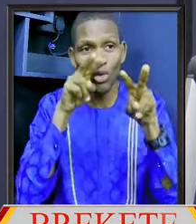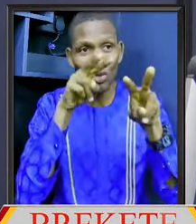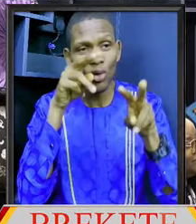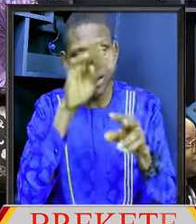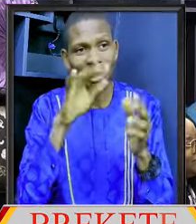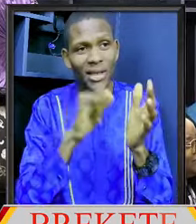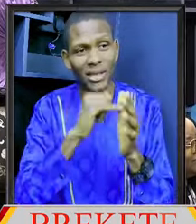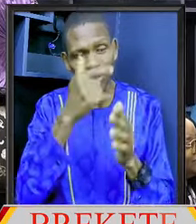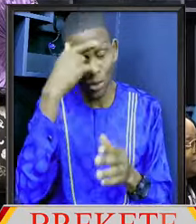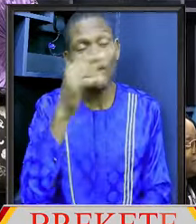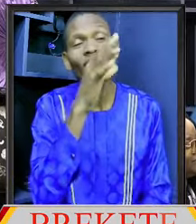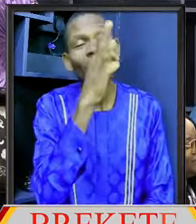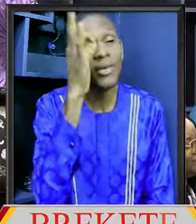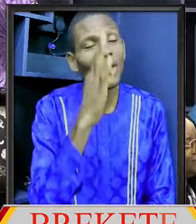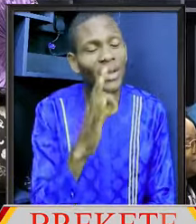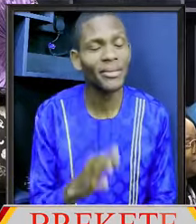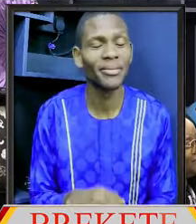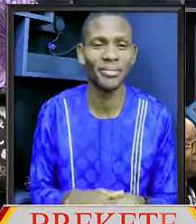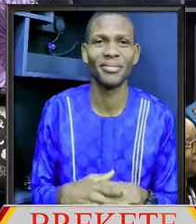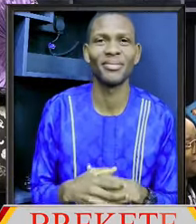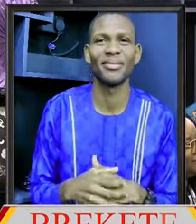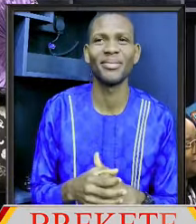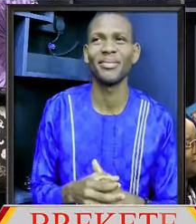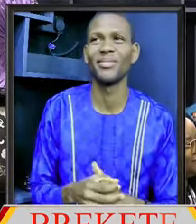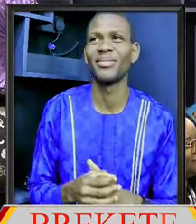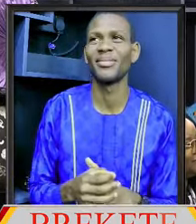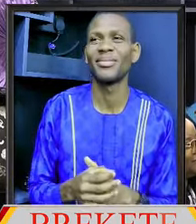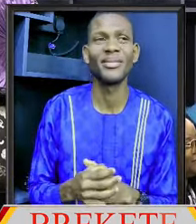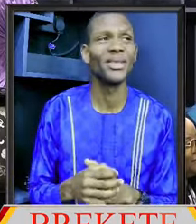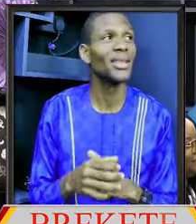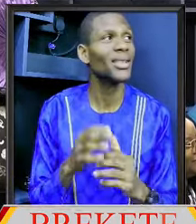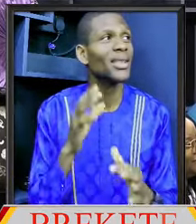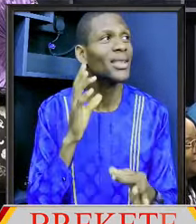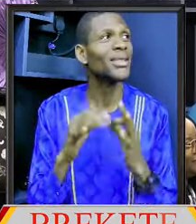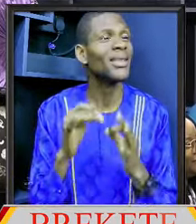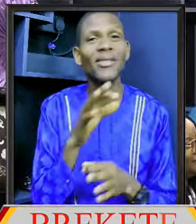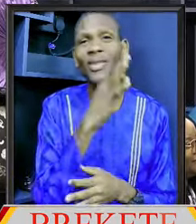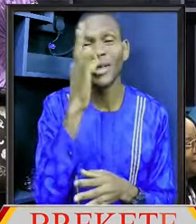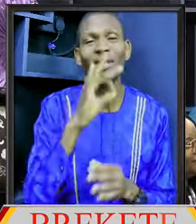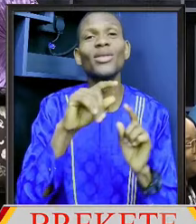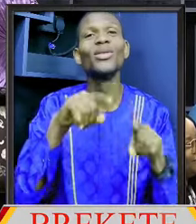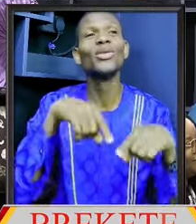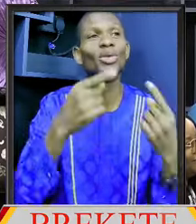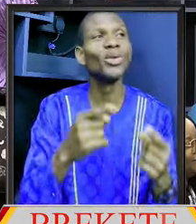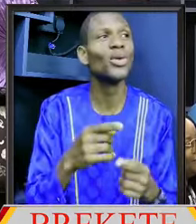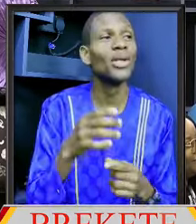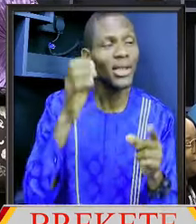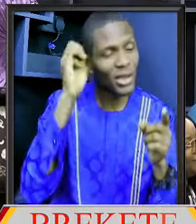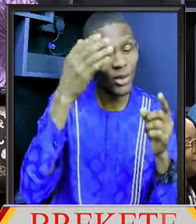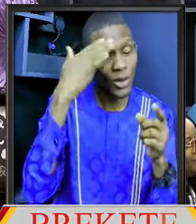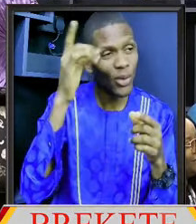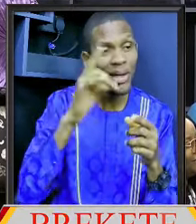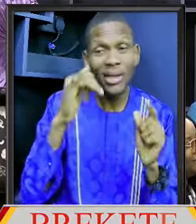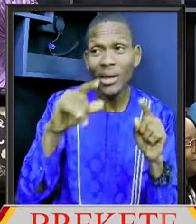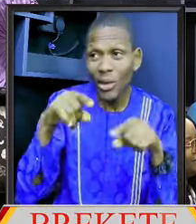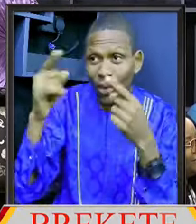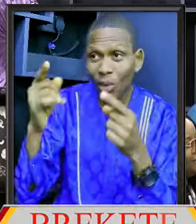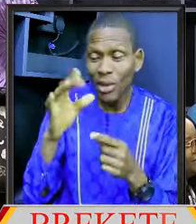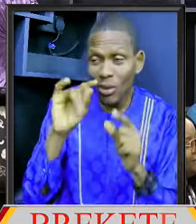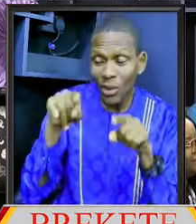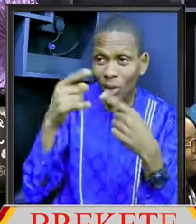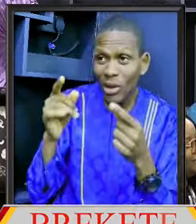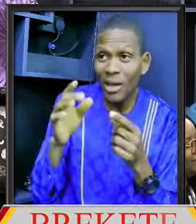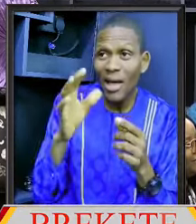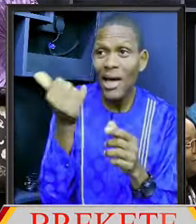That's so the fasting don't go now. I know where then they are go drive around that